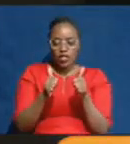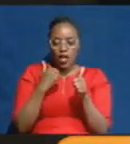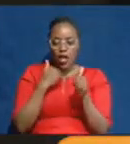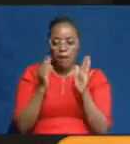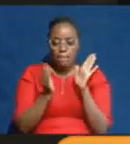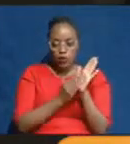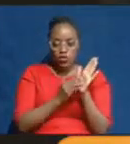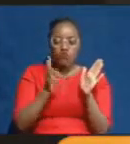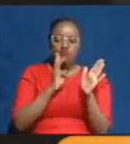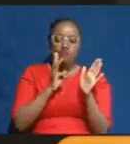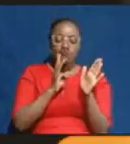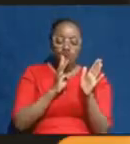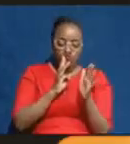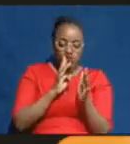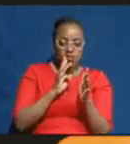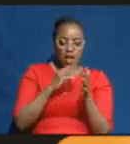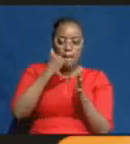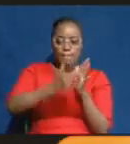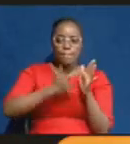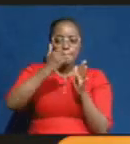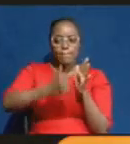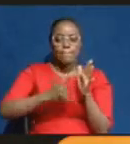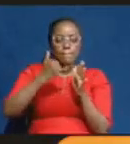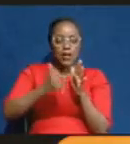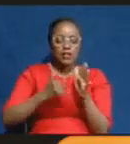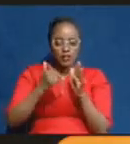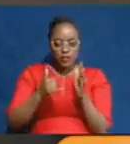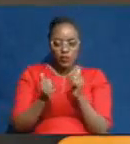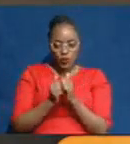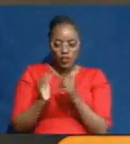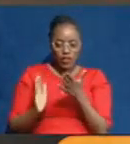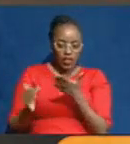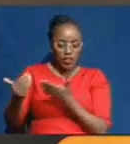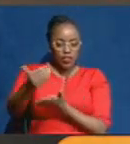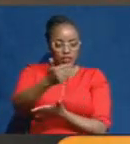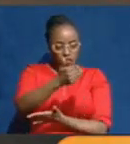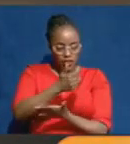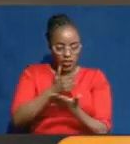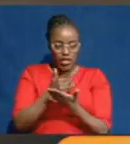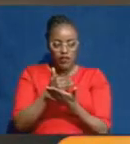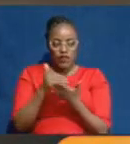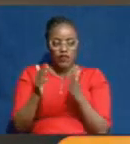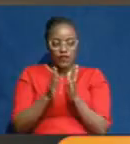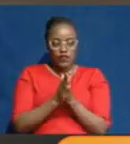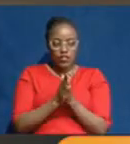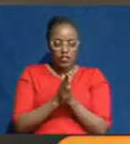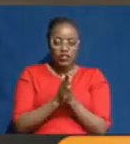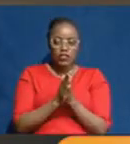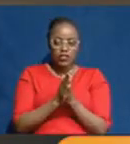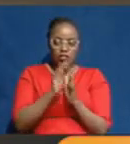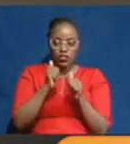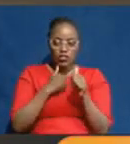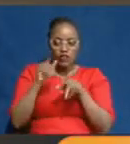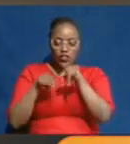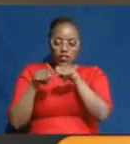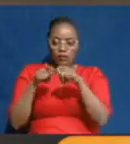in water vending stations that will help you to collect the revenue. And, you know, anyone can come and